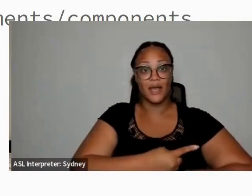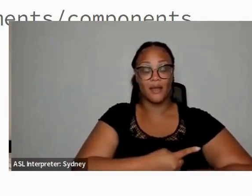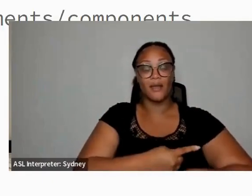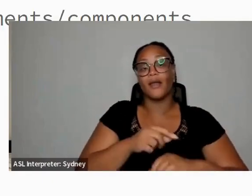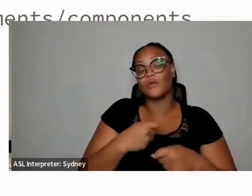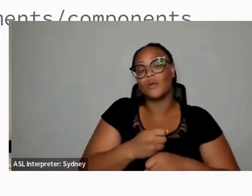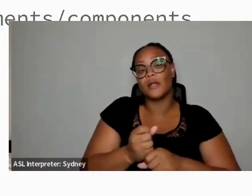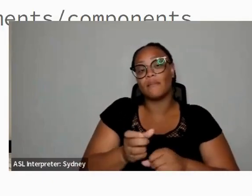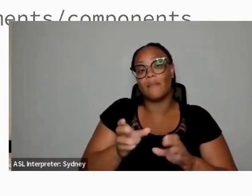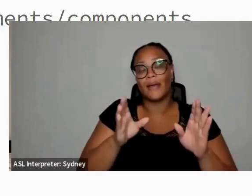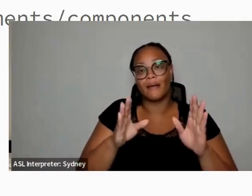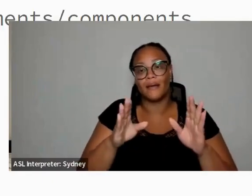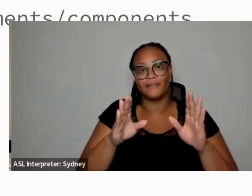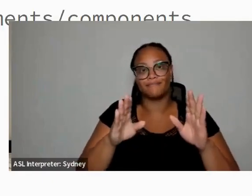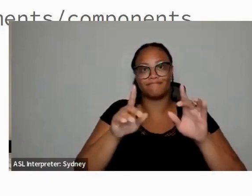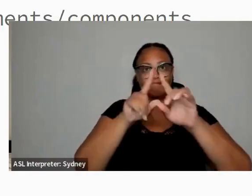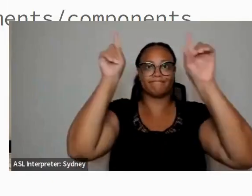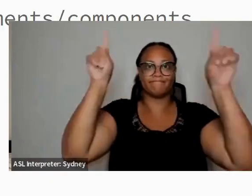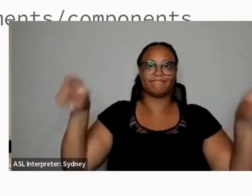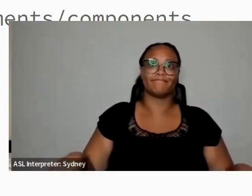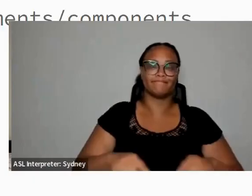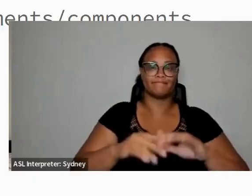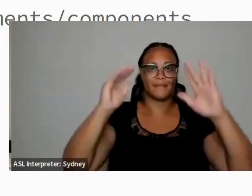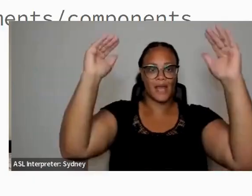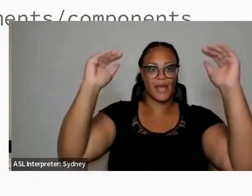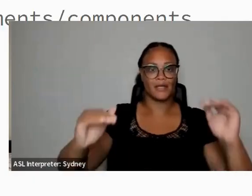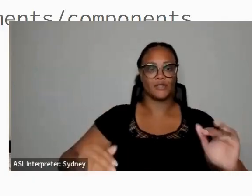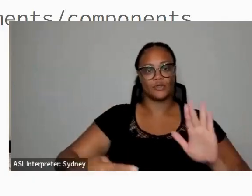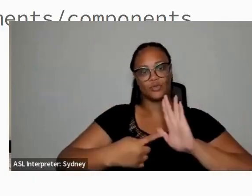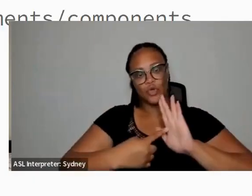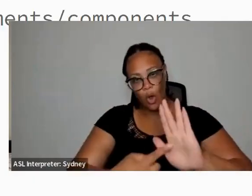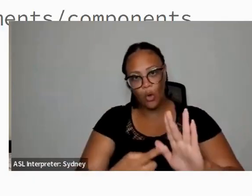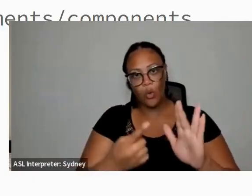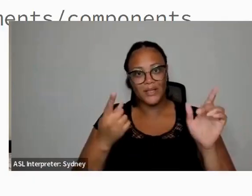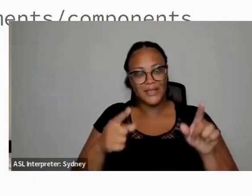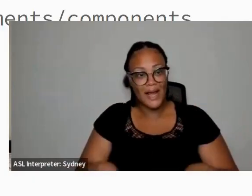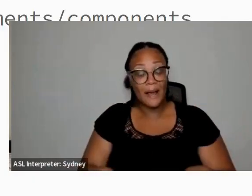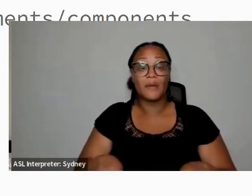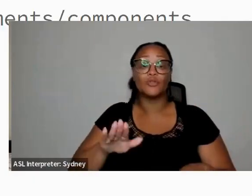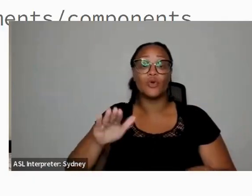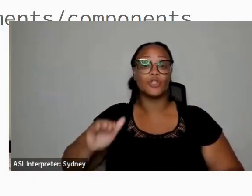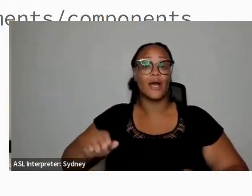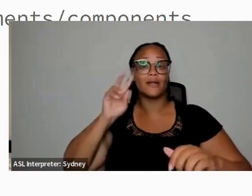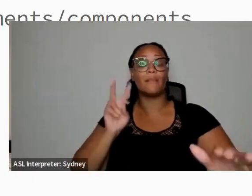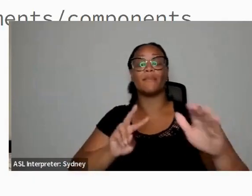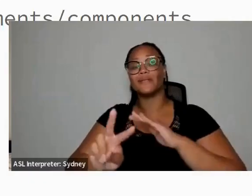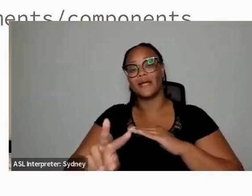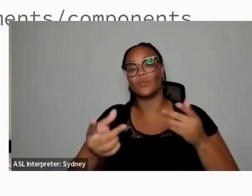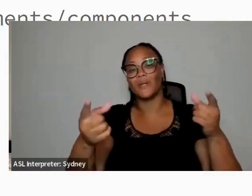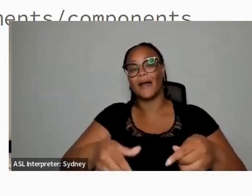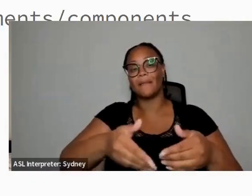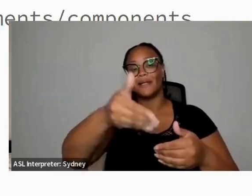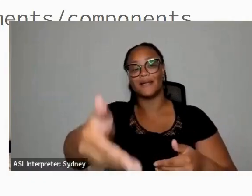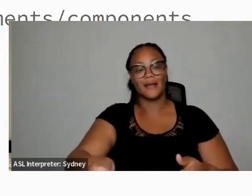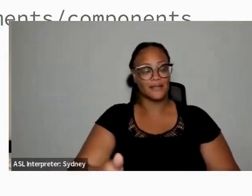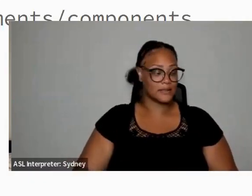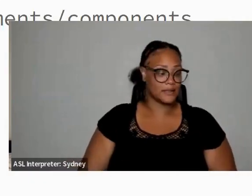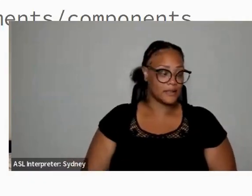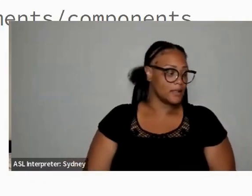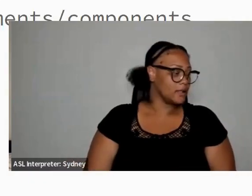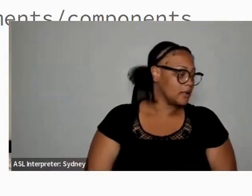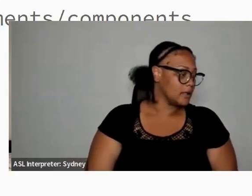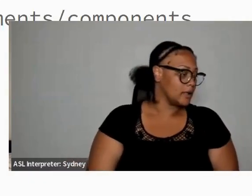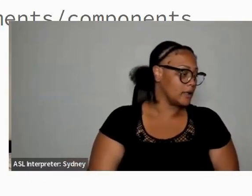to develop that schedule so that your child has some predictability for what will happen during those days. And